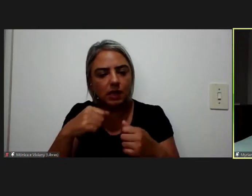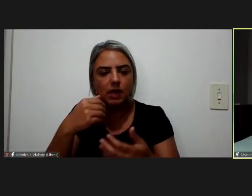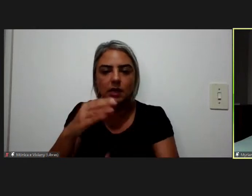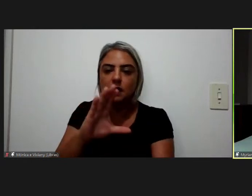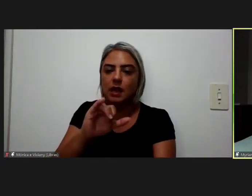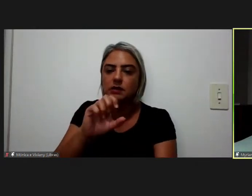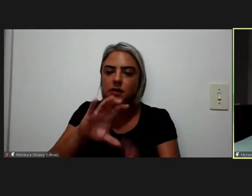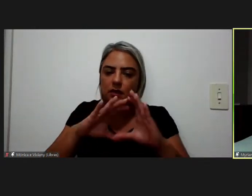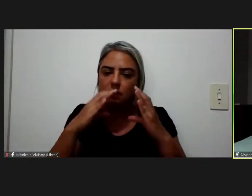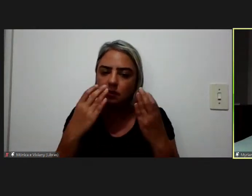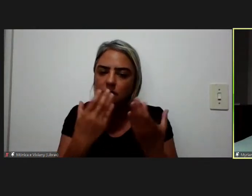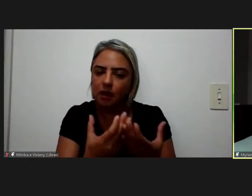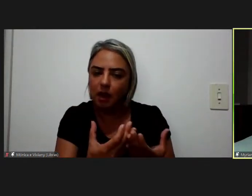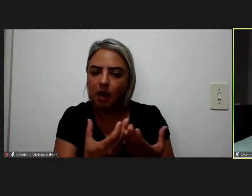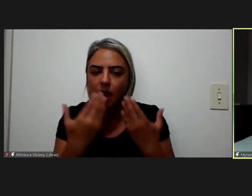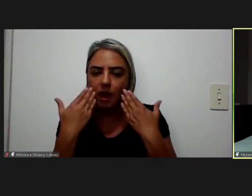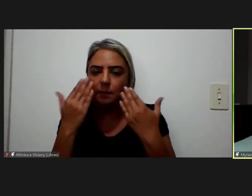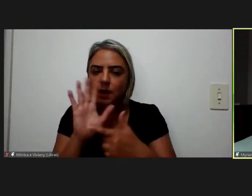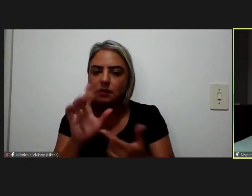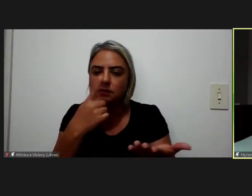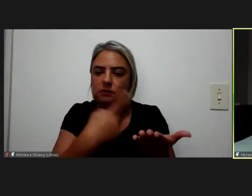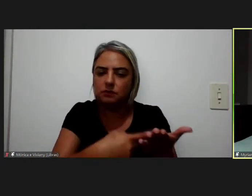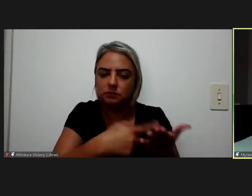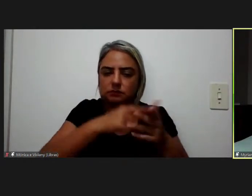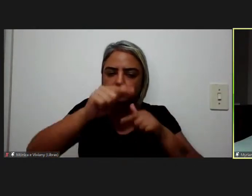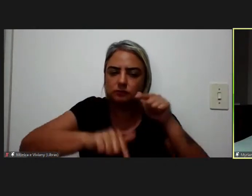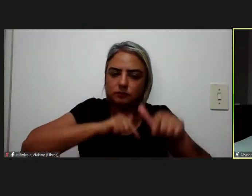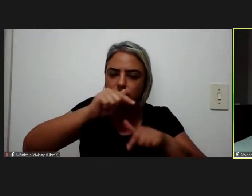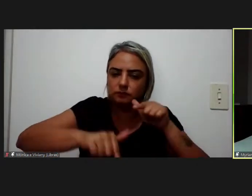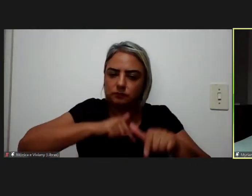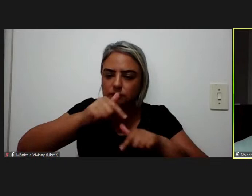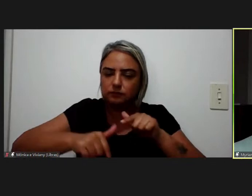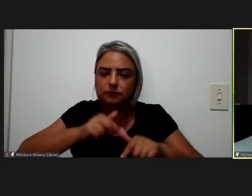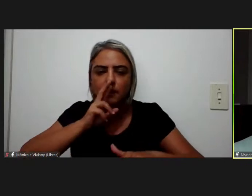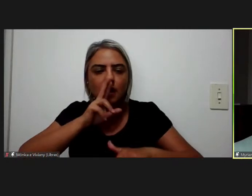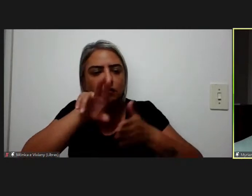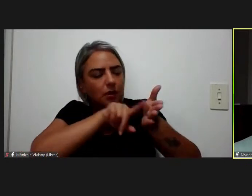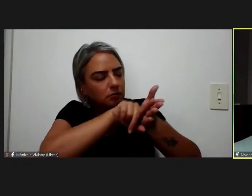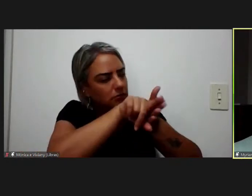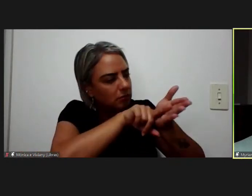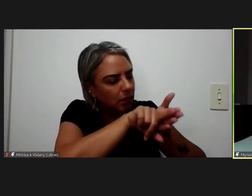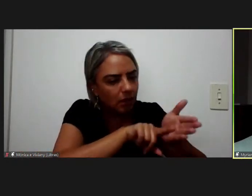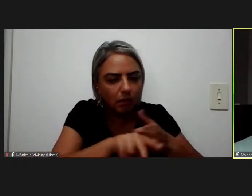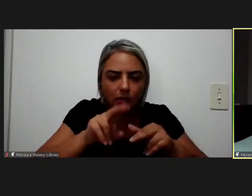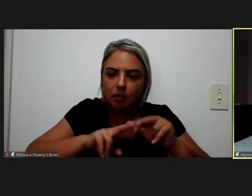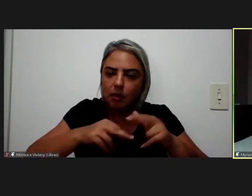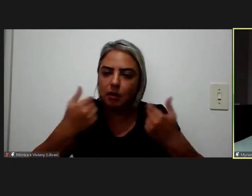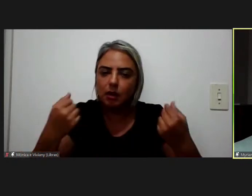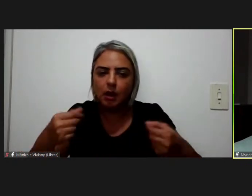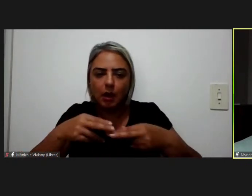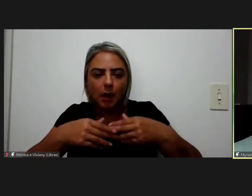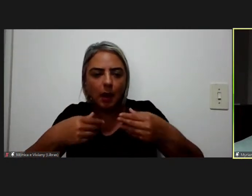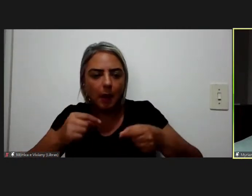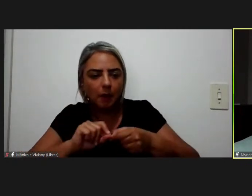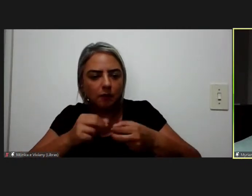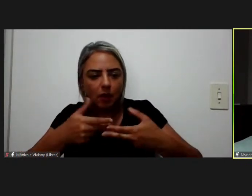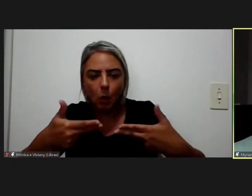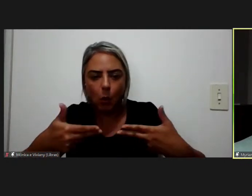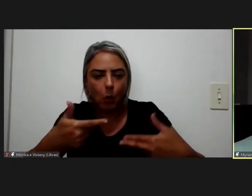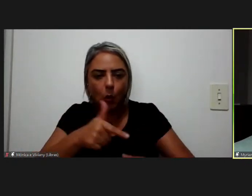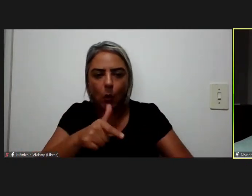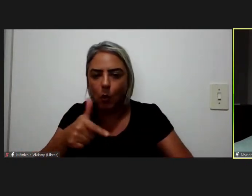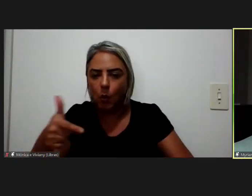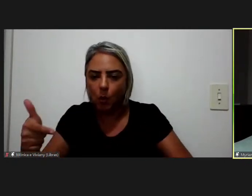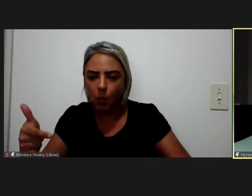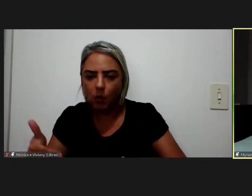of CIAM, presenting its agendas, work agendas, the results of researches, the elaborated